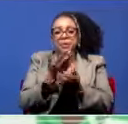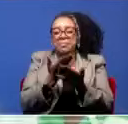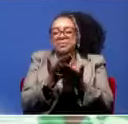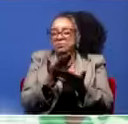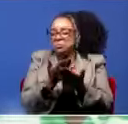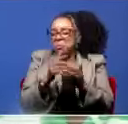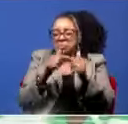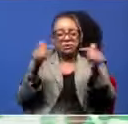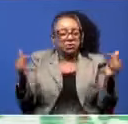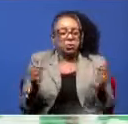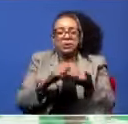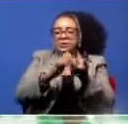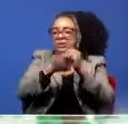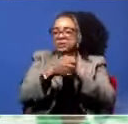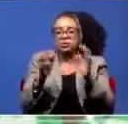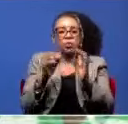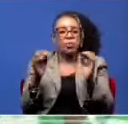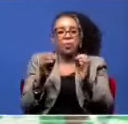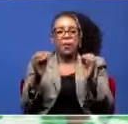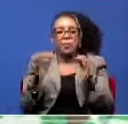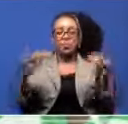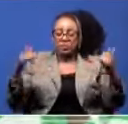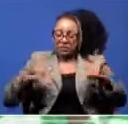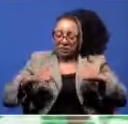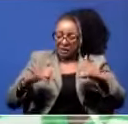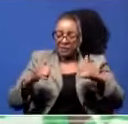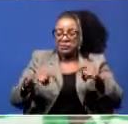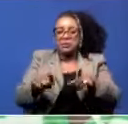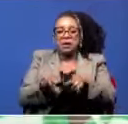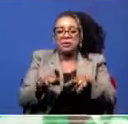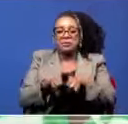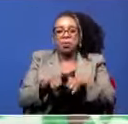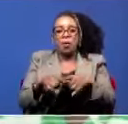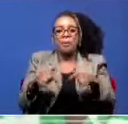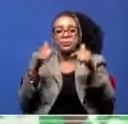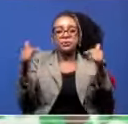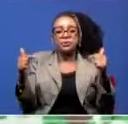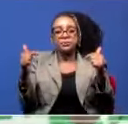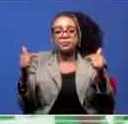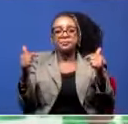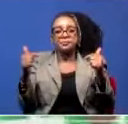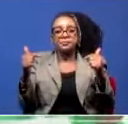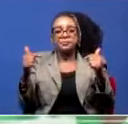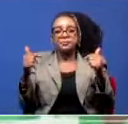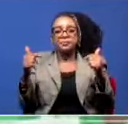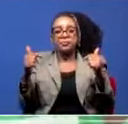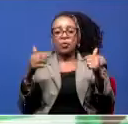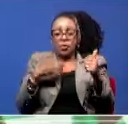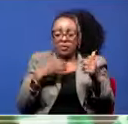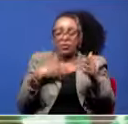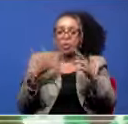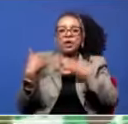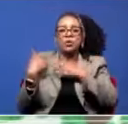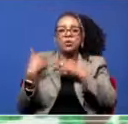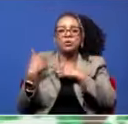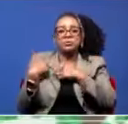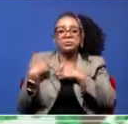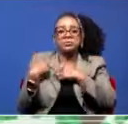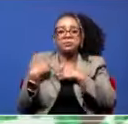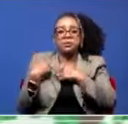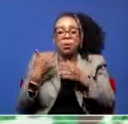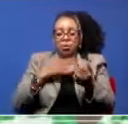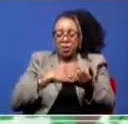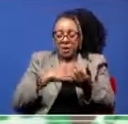change. He remains here, we still remain a voice. He goes, we still play our role. So our being